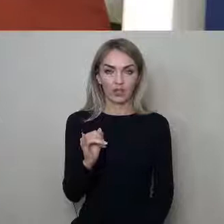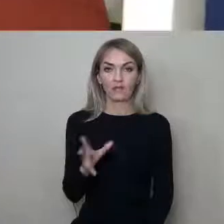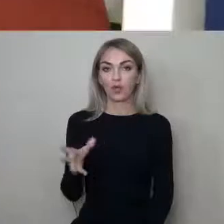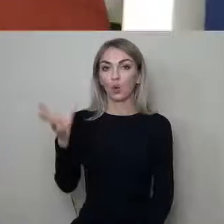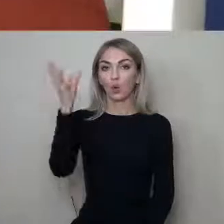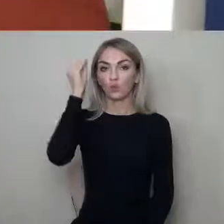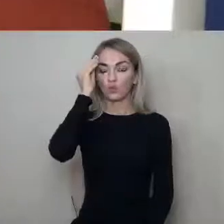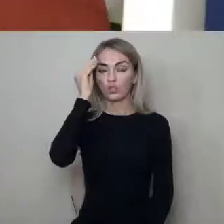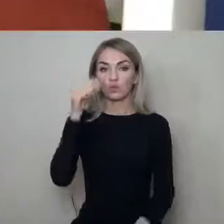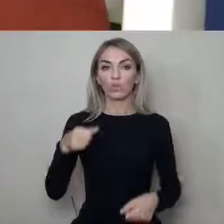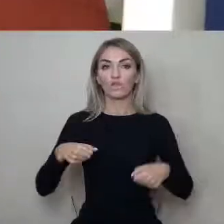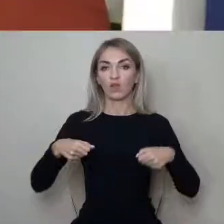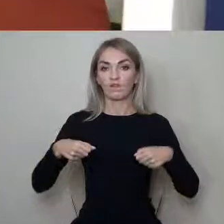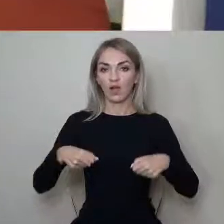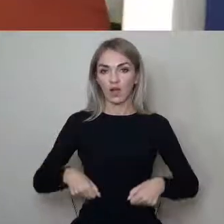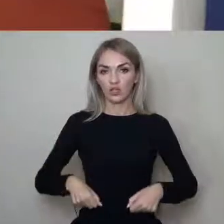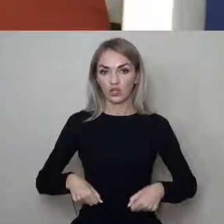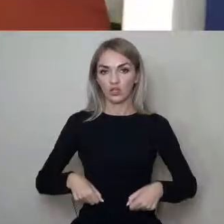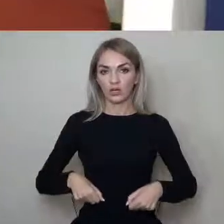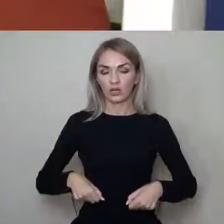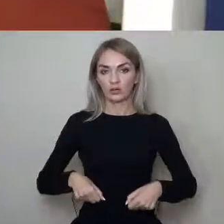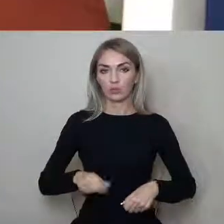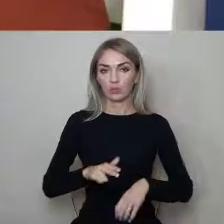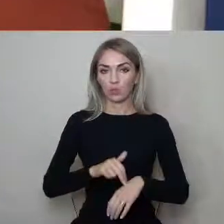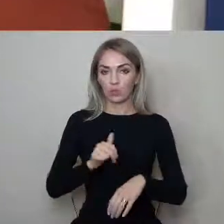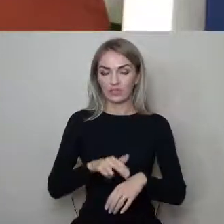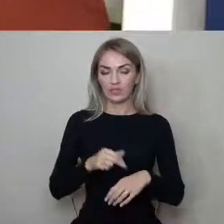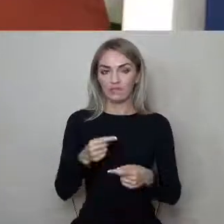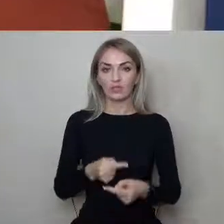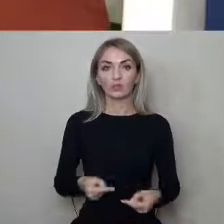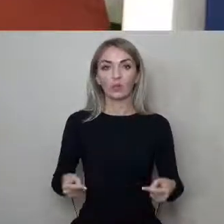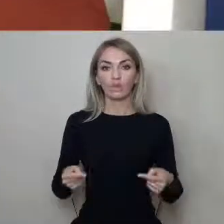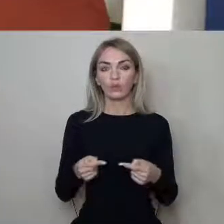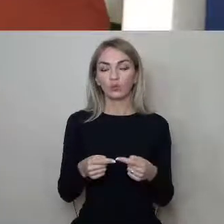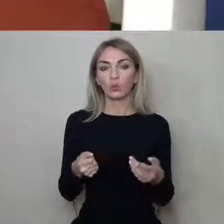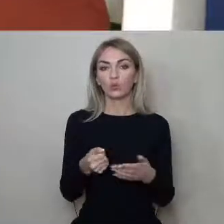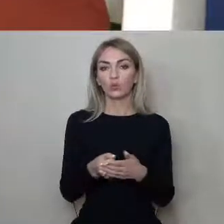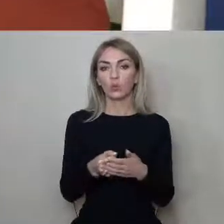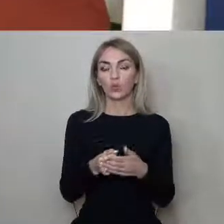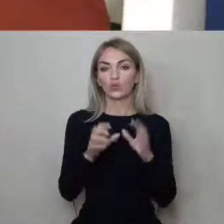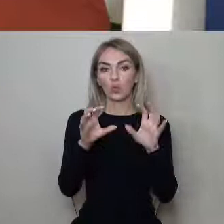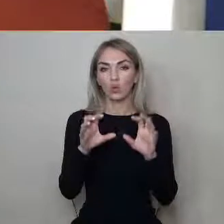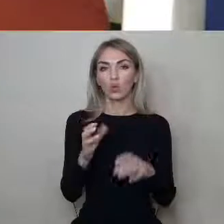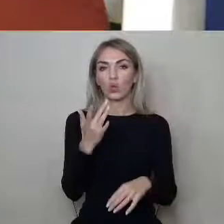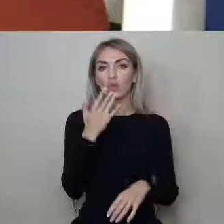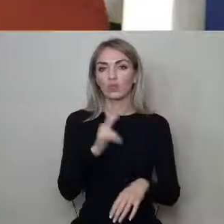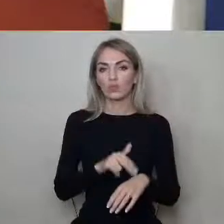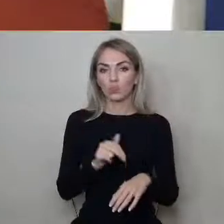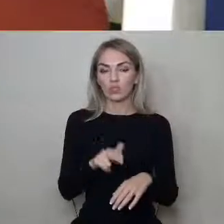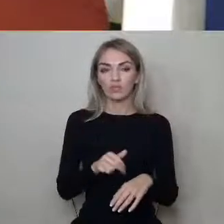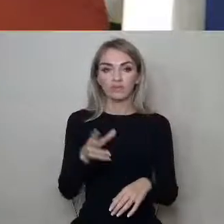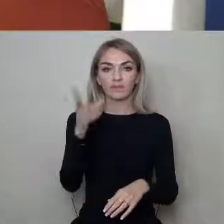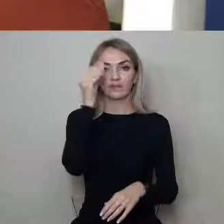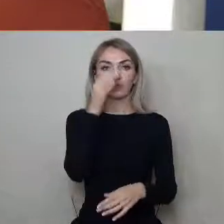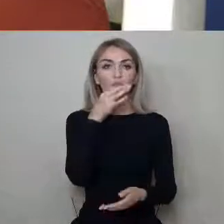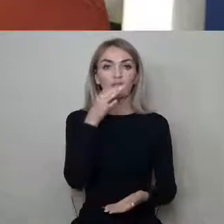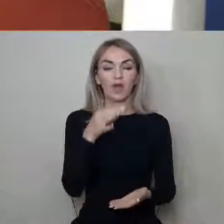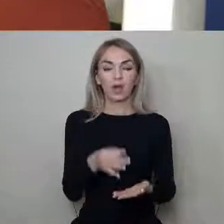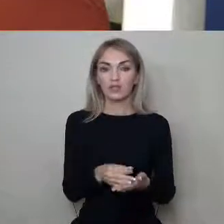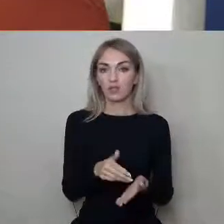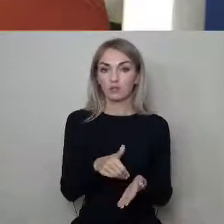requests to sign the respective protocol. Given the powers of the police under the law and the national police, and given